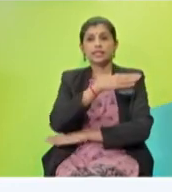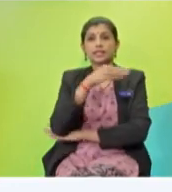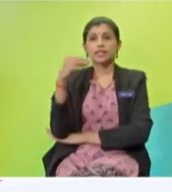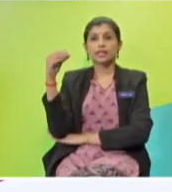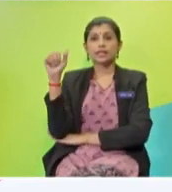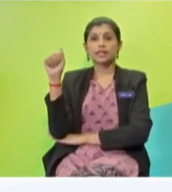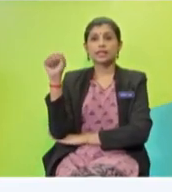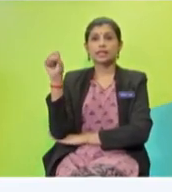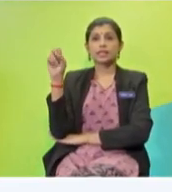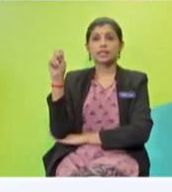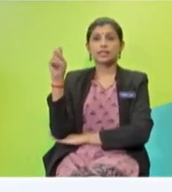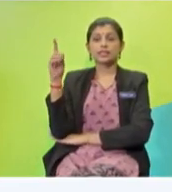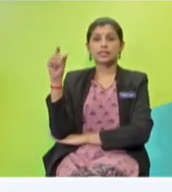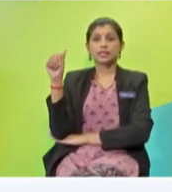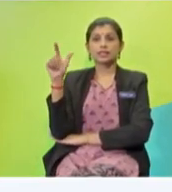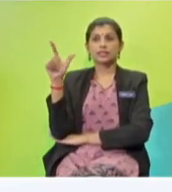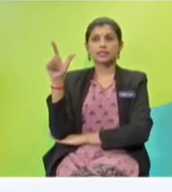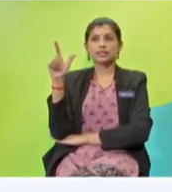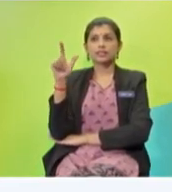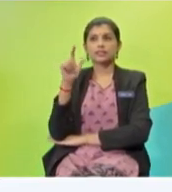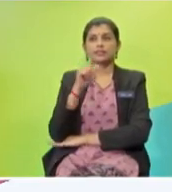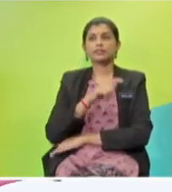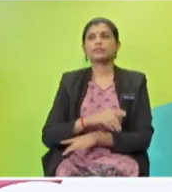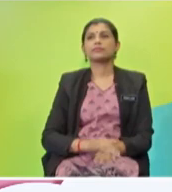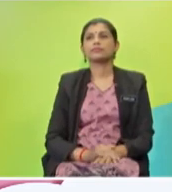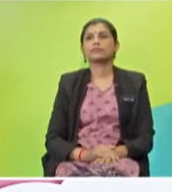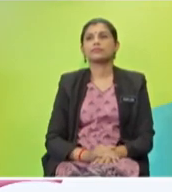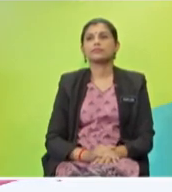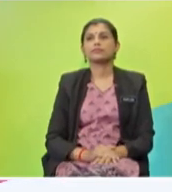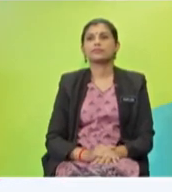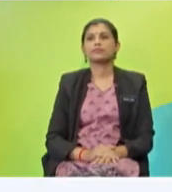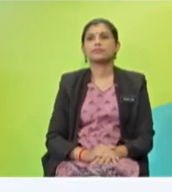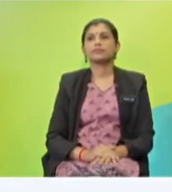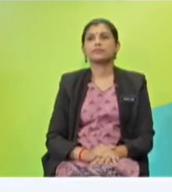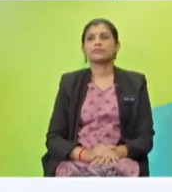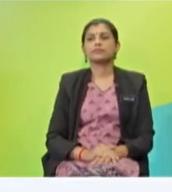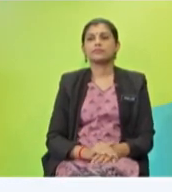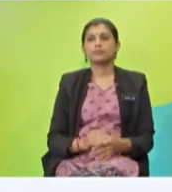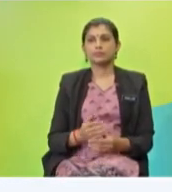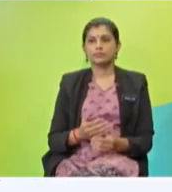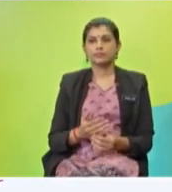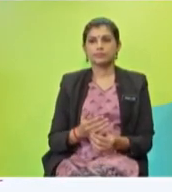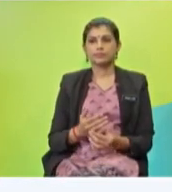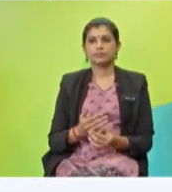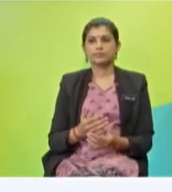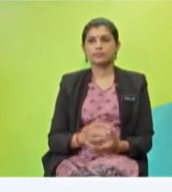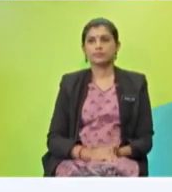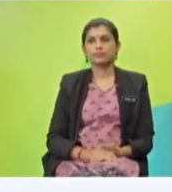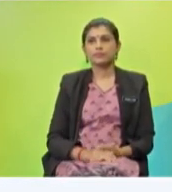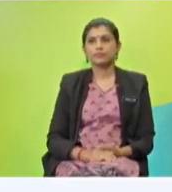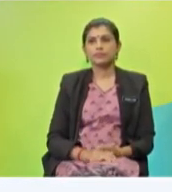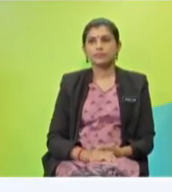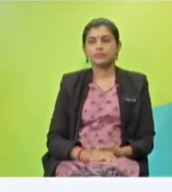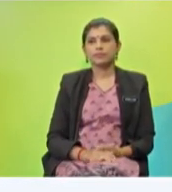okay. done. Everyone, could you raise your paper yes. higher? I cannot see your answers. Higher a bit. Yes. Okay.